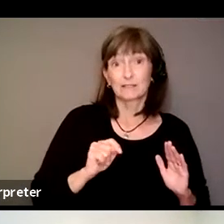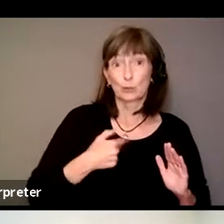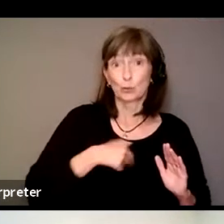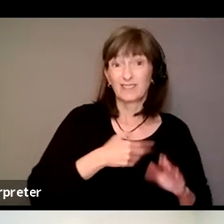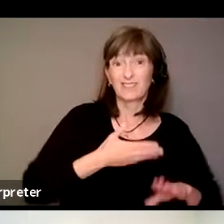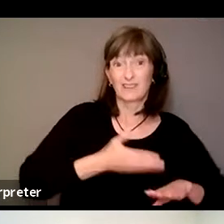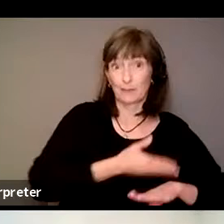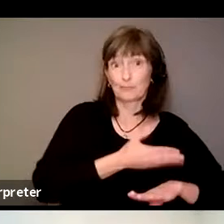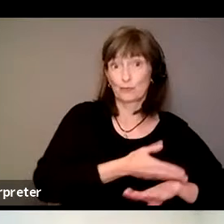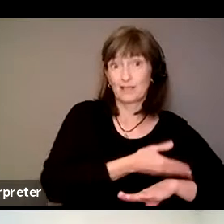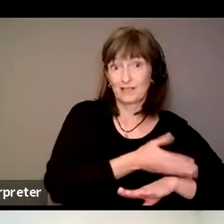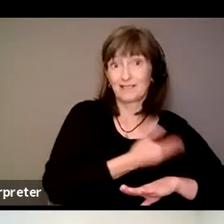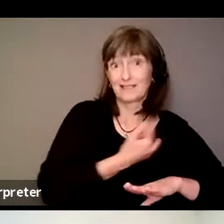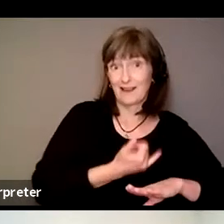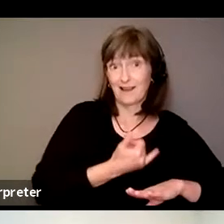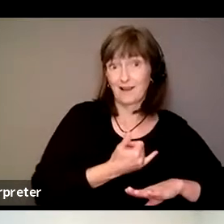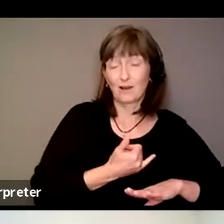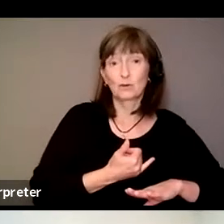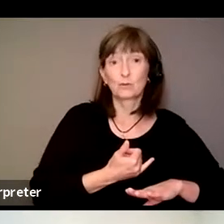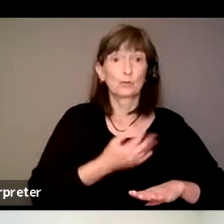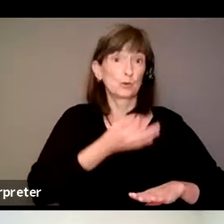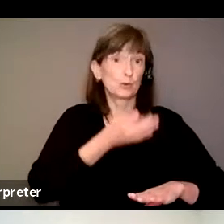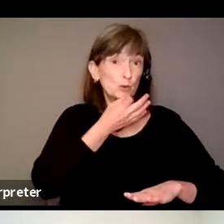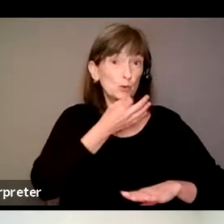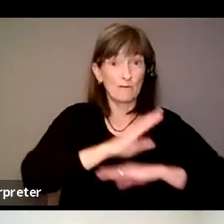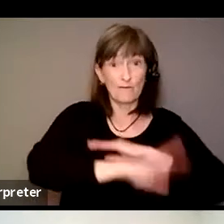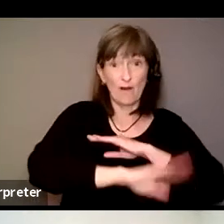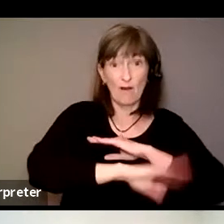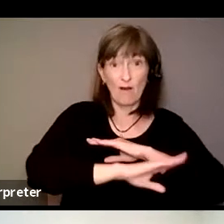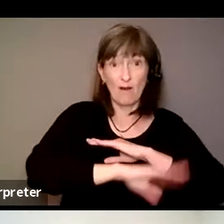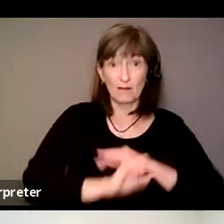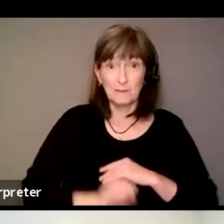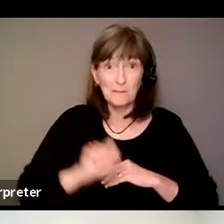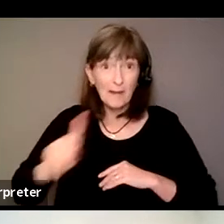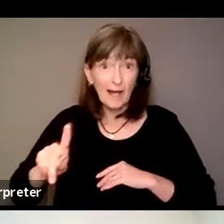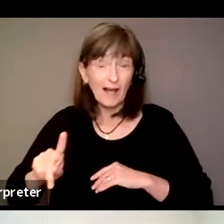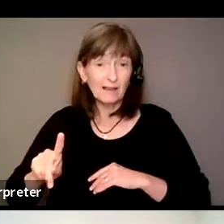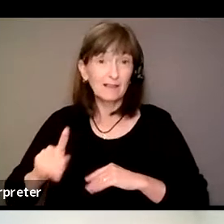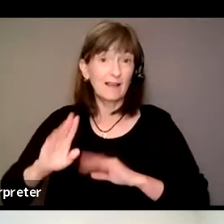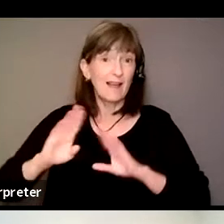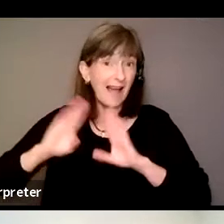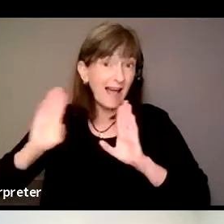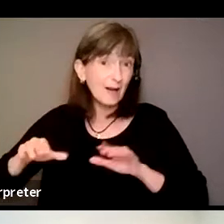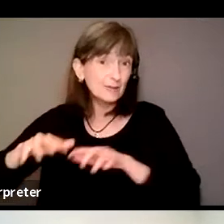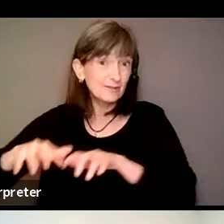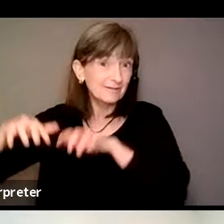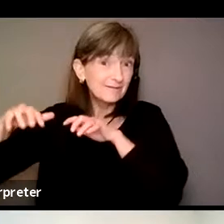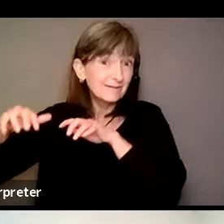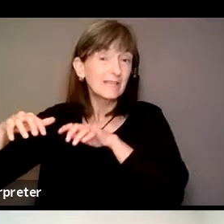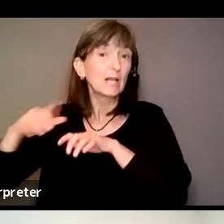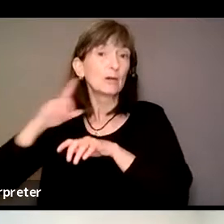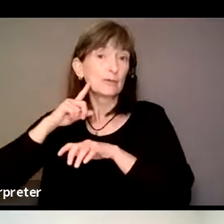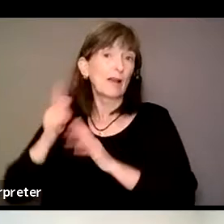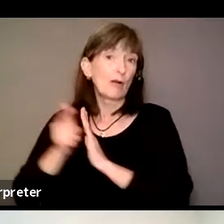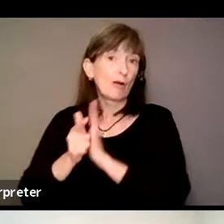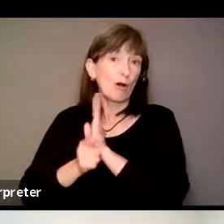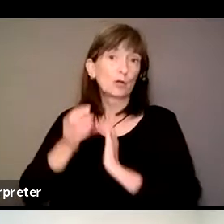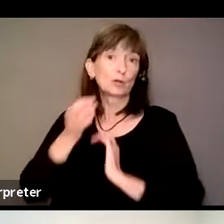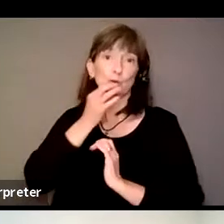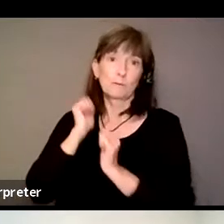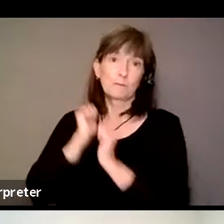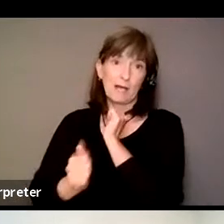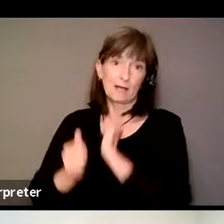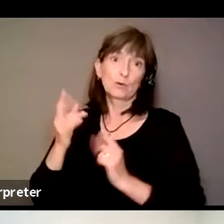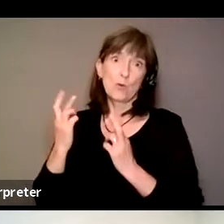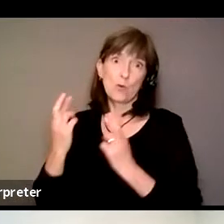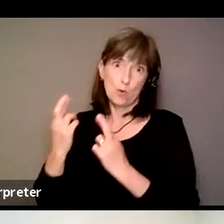hoping to see some solid movement in the fall as we get back into the House of Assembly, move forward with that piece of legislation. We've also